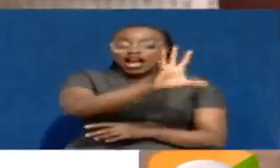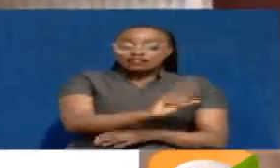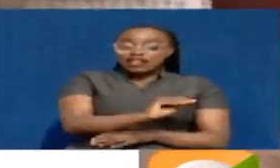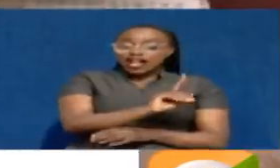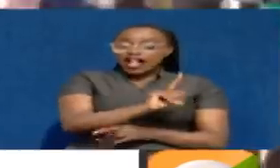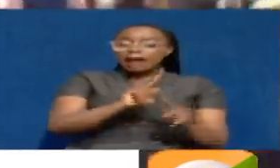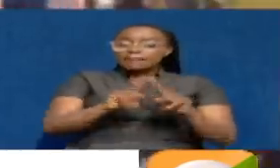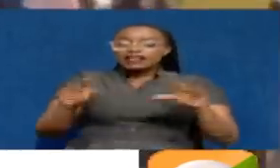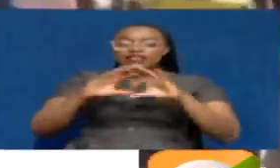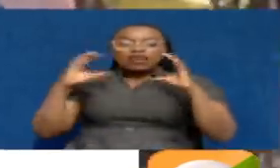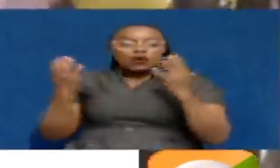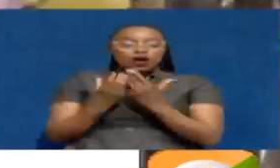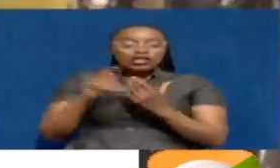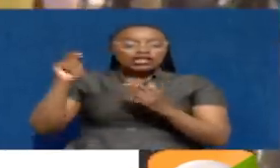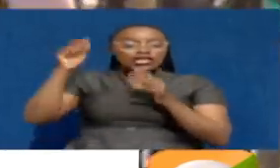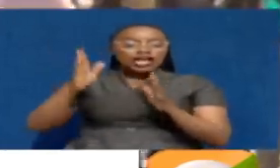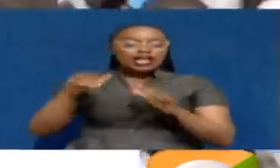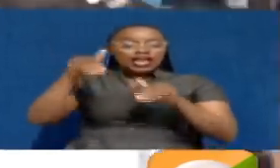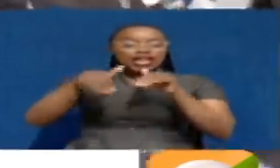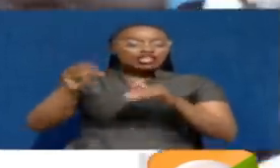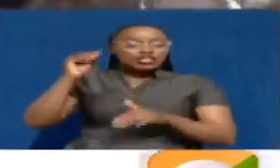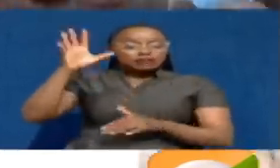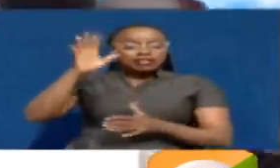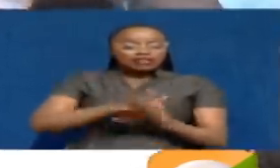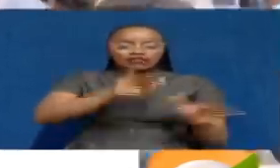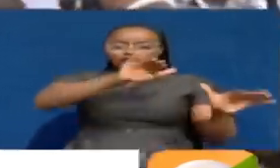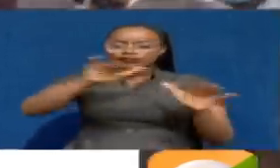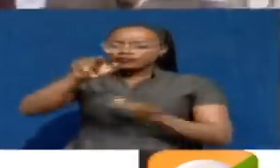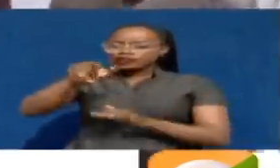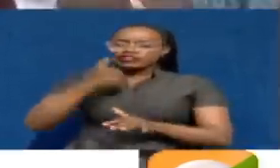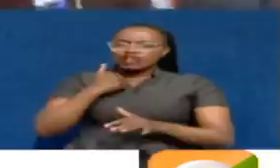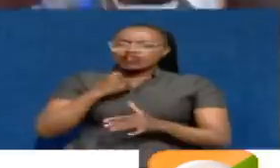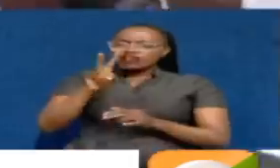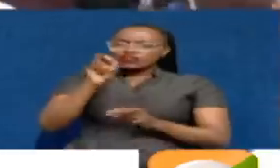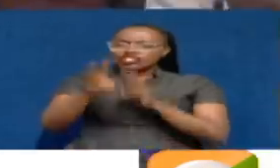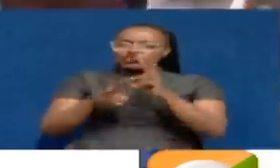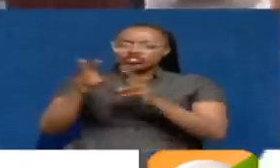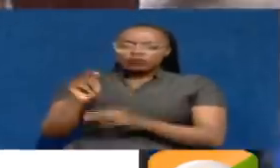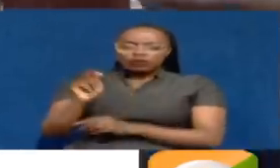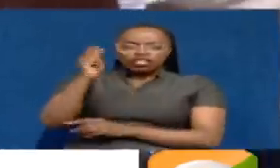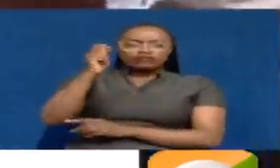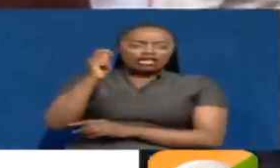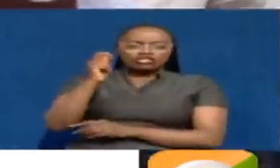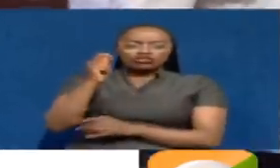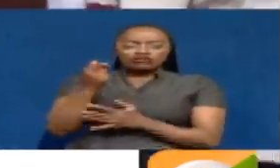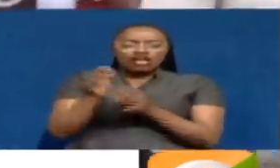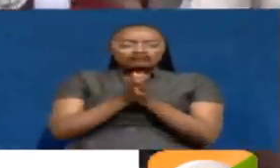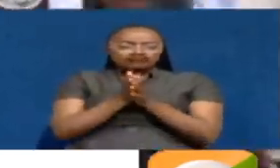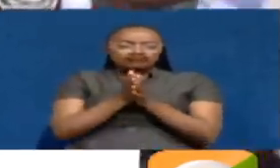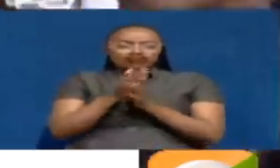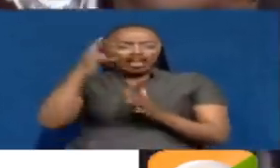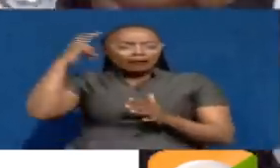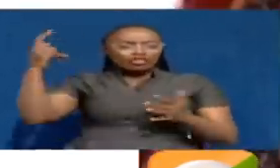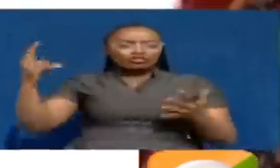continent, but in the world. You've been quite coy about your 2022 presidential ambitions,